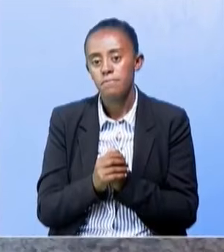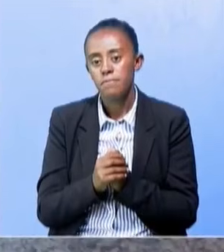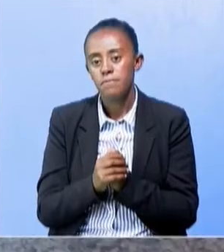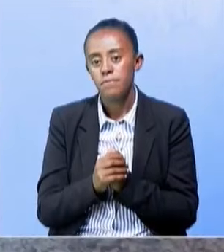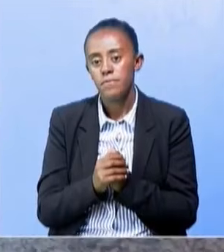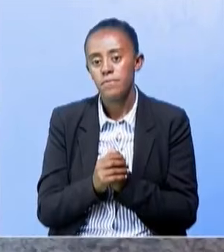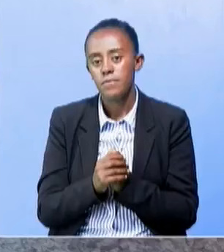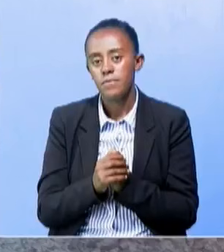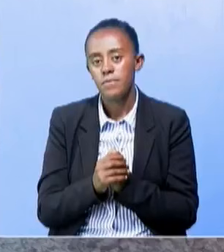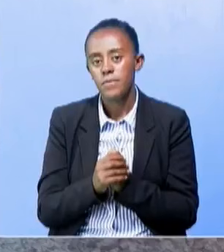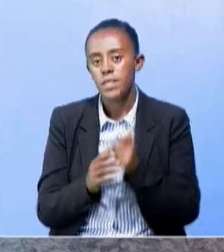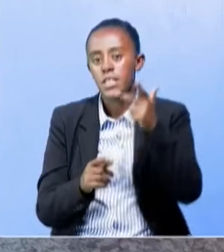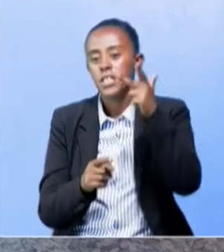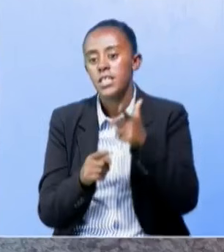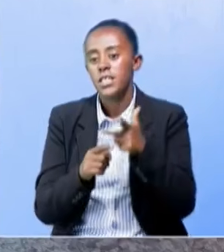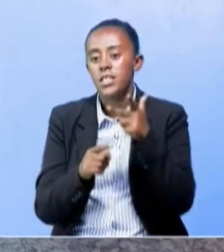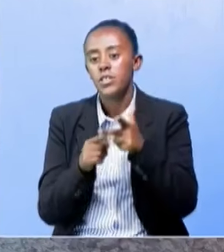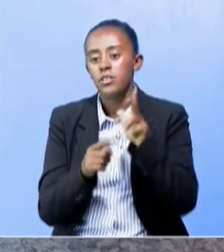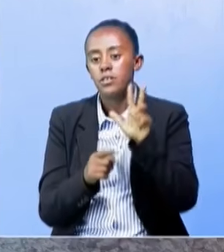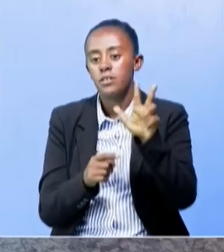The third one.